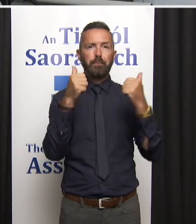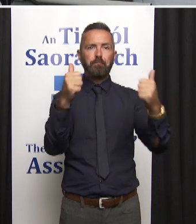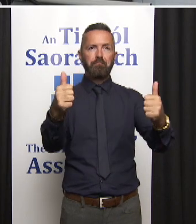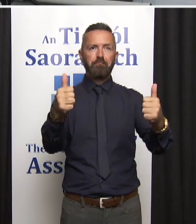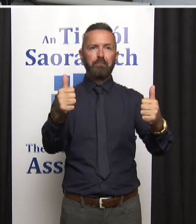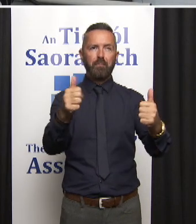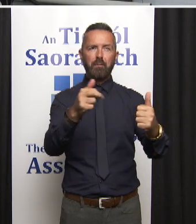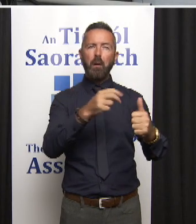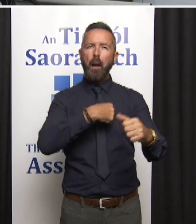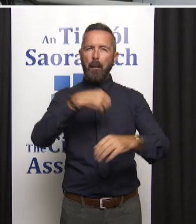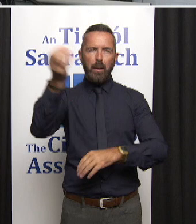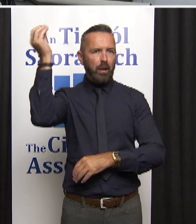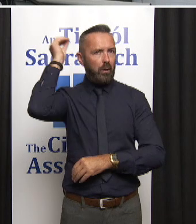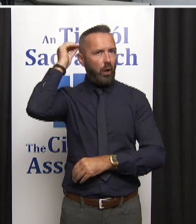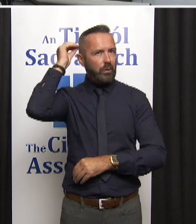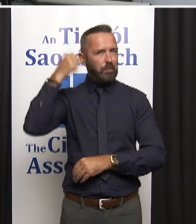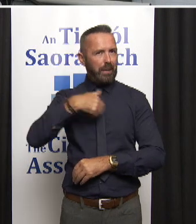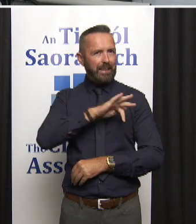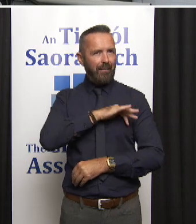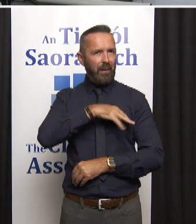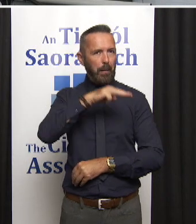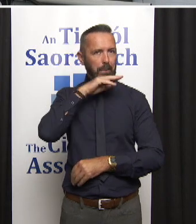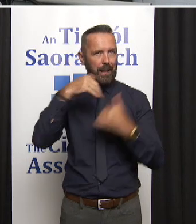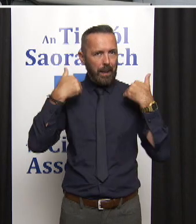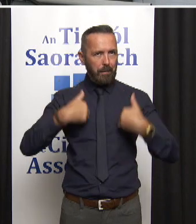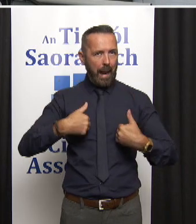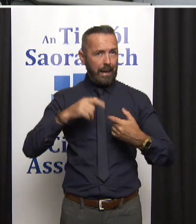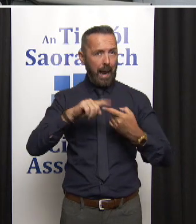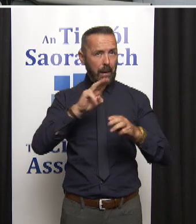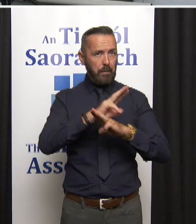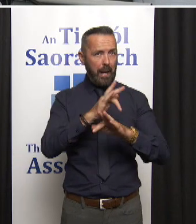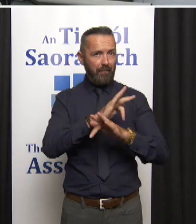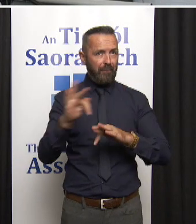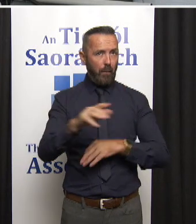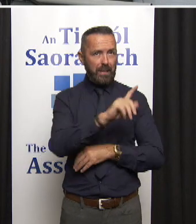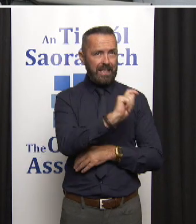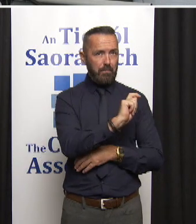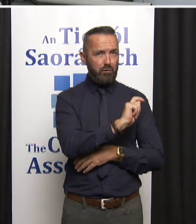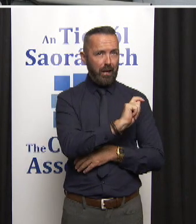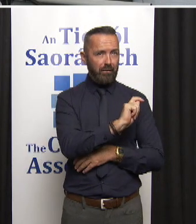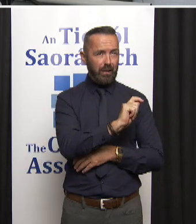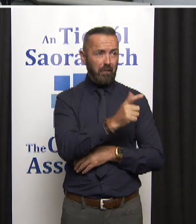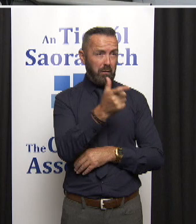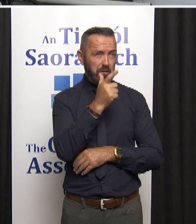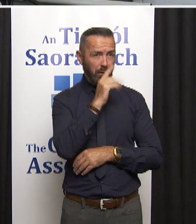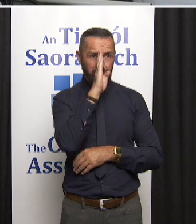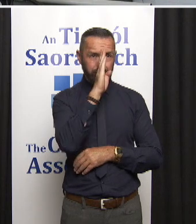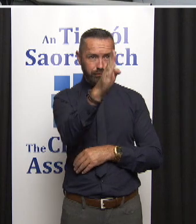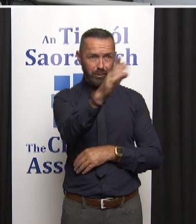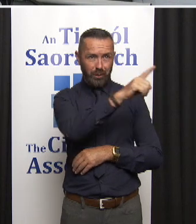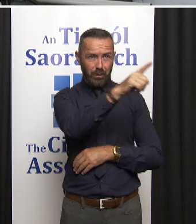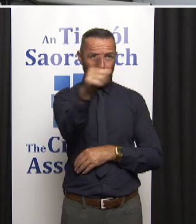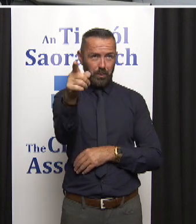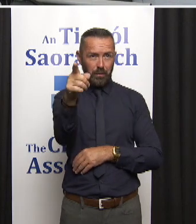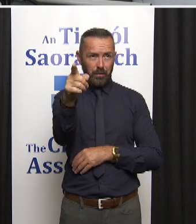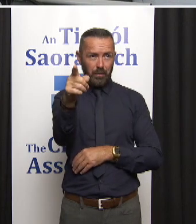I'm quite conscious as a Meath man of Tipperary parentage, speaking to a room full of Dubliners, to be wary of a Cork man claiming to be